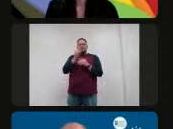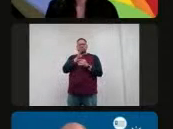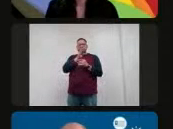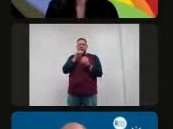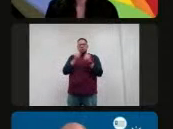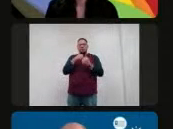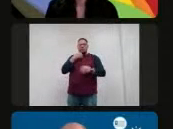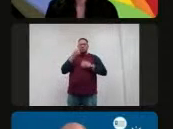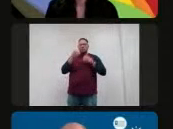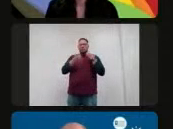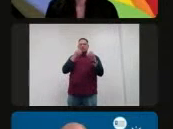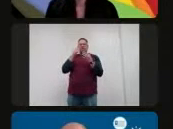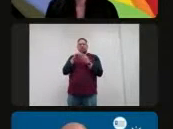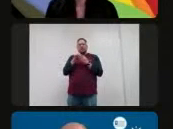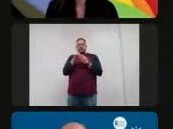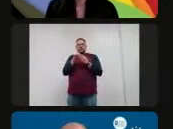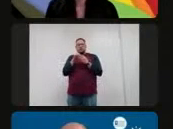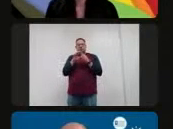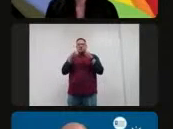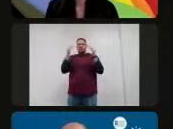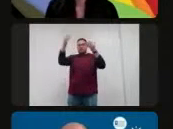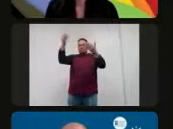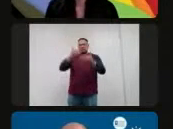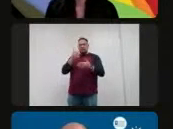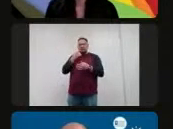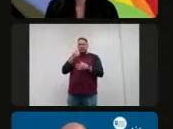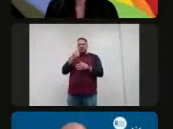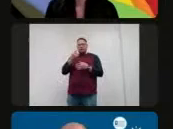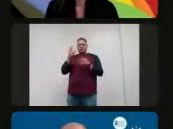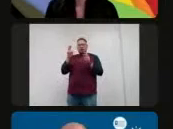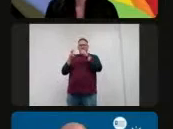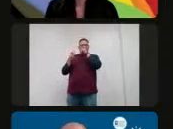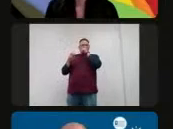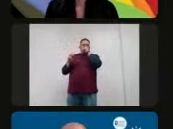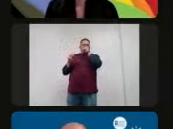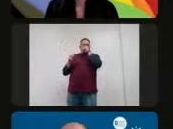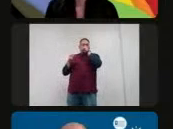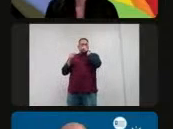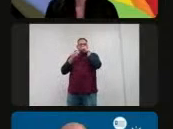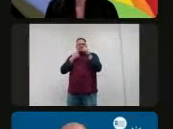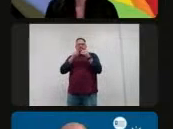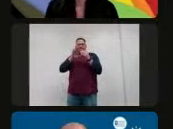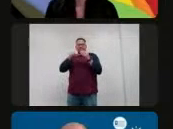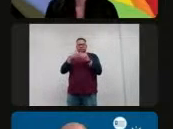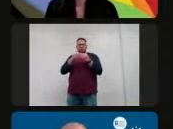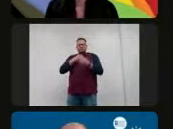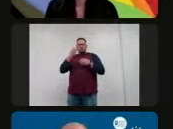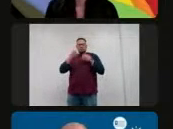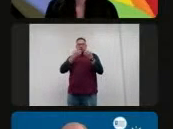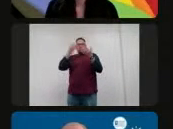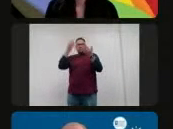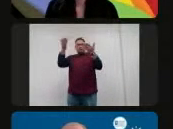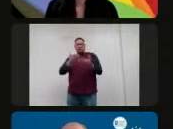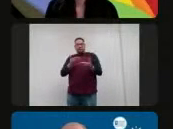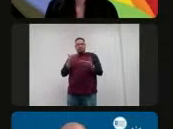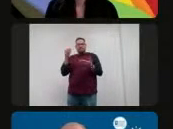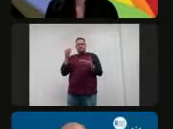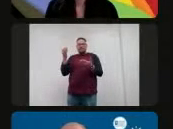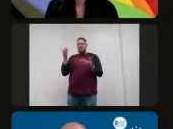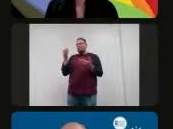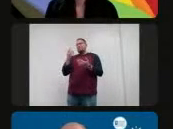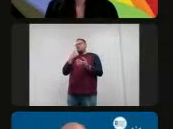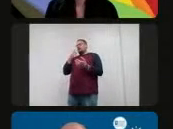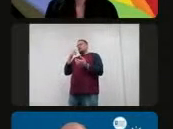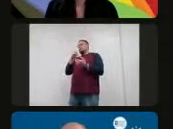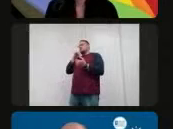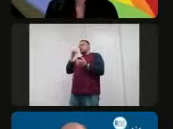emotion, because in the opening welcoming statement say all emotions are welcome, yet we are saying that that is not what we are